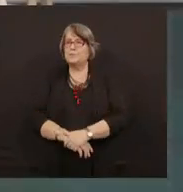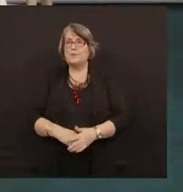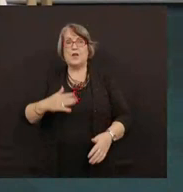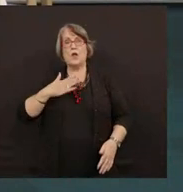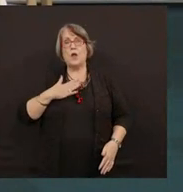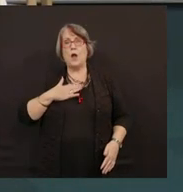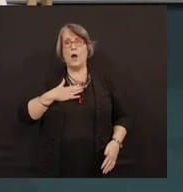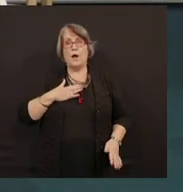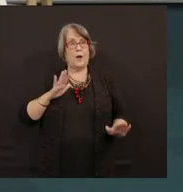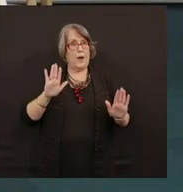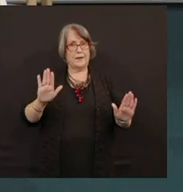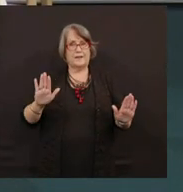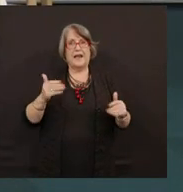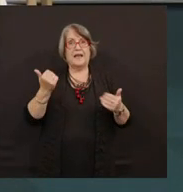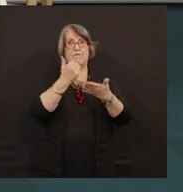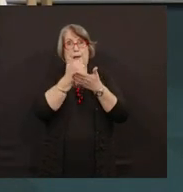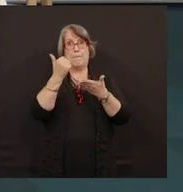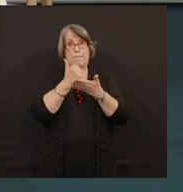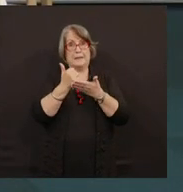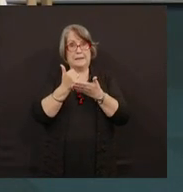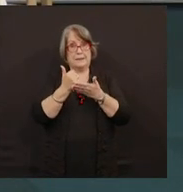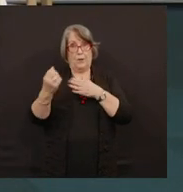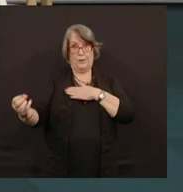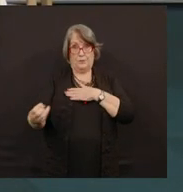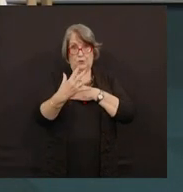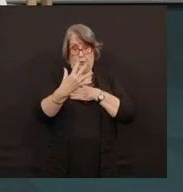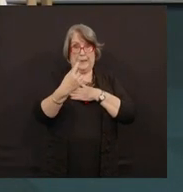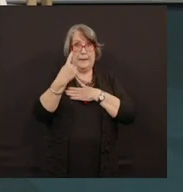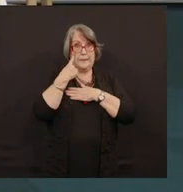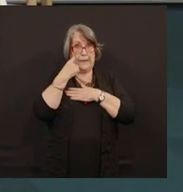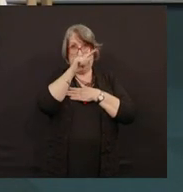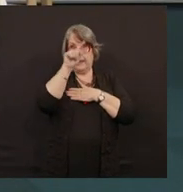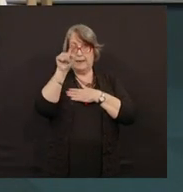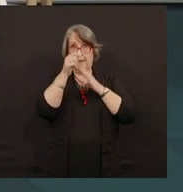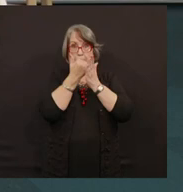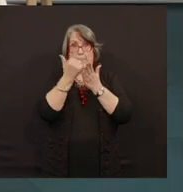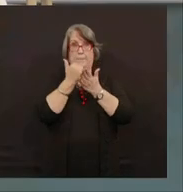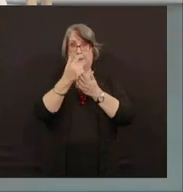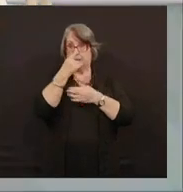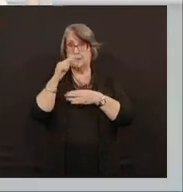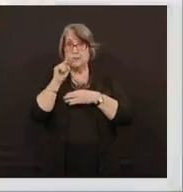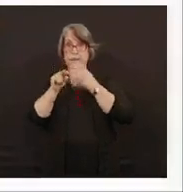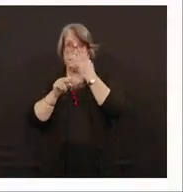I'd like to just leave some numbers up on the screen, though. I don't know if you can see them.